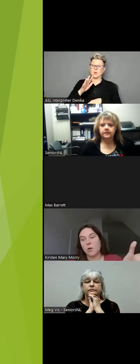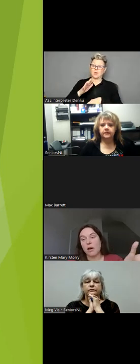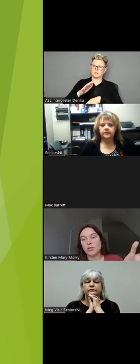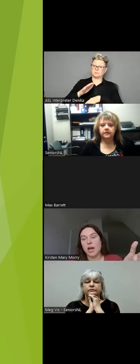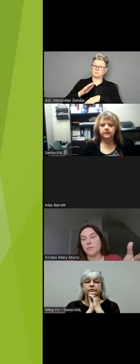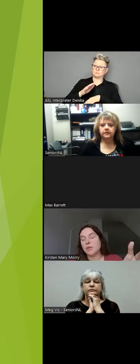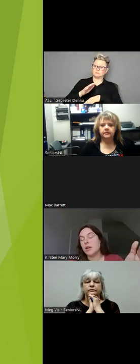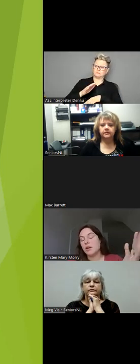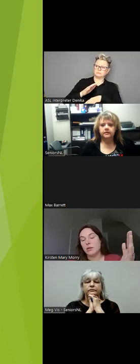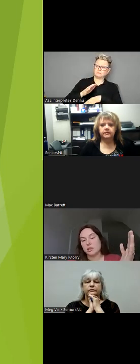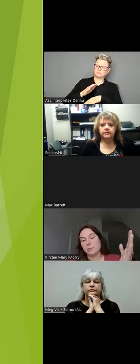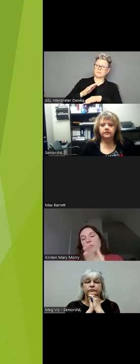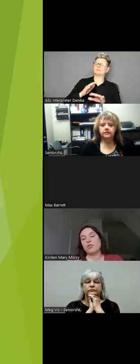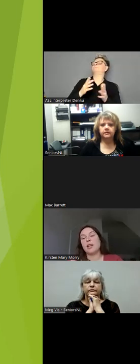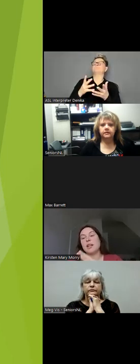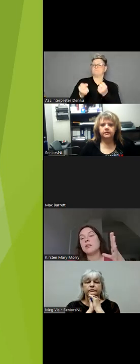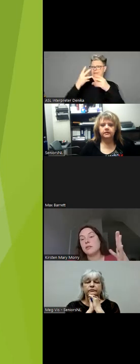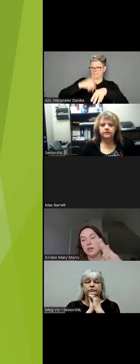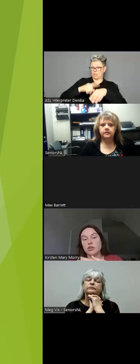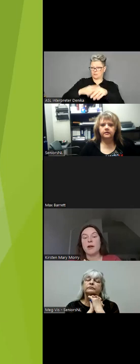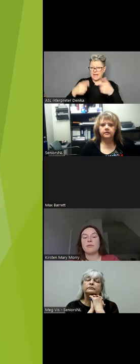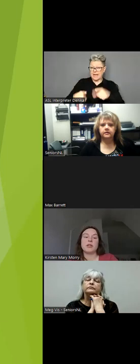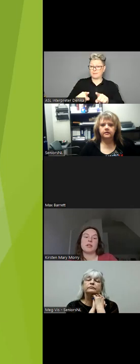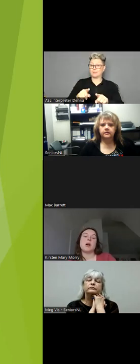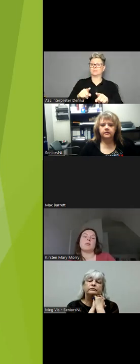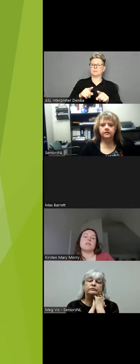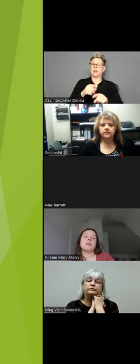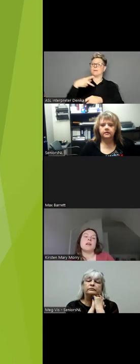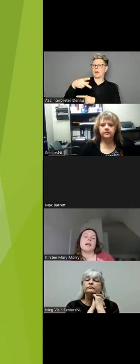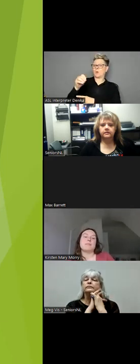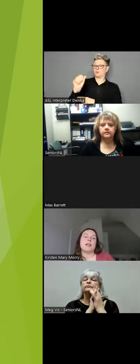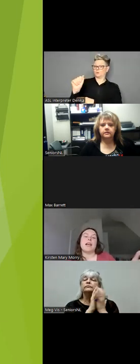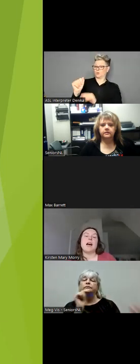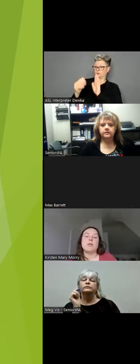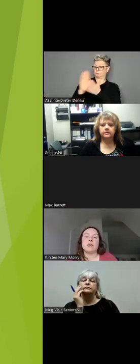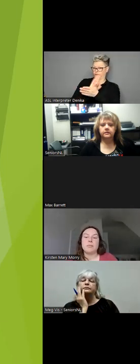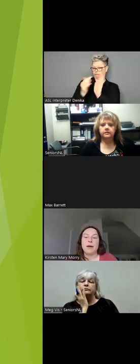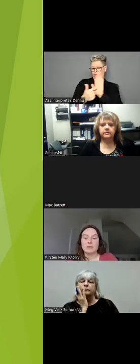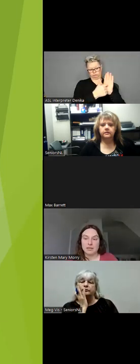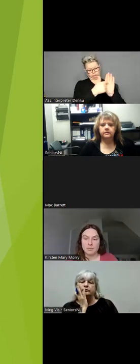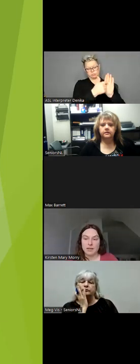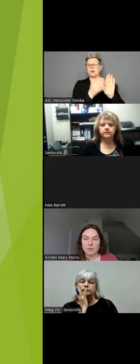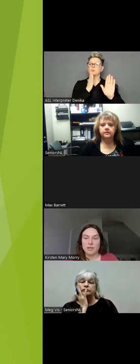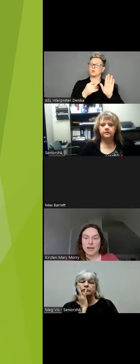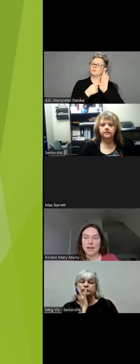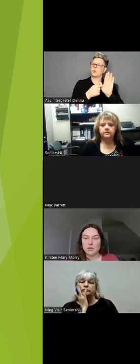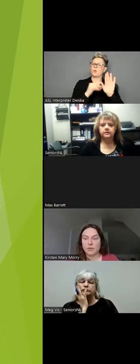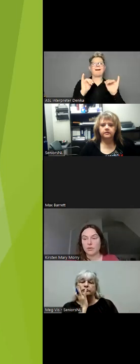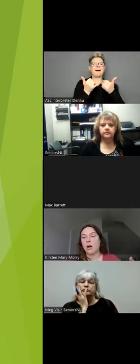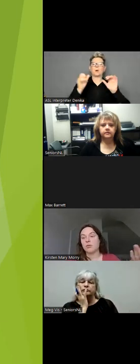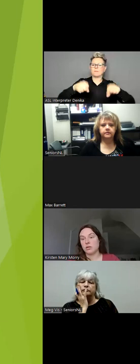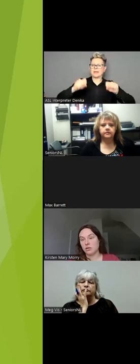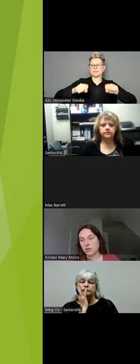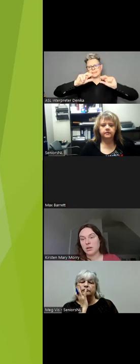later. So oftentimes there's a provision in the Enduring Power of Attorney document explaining how your capacity is to be assessed. So